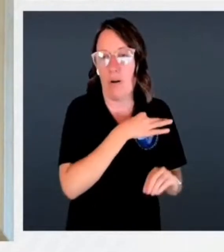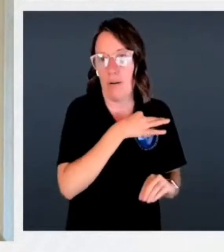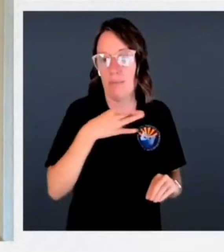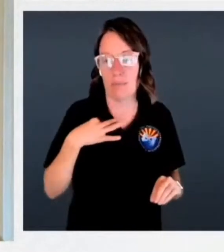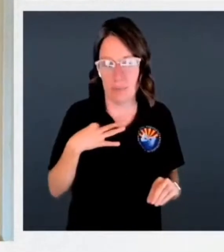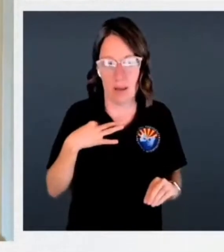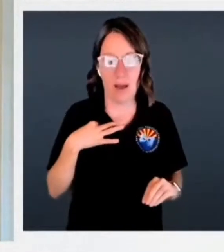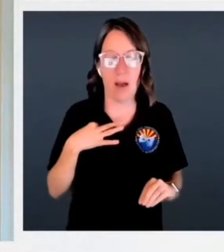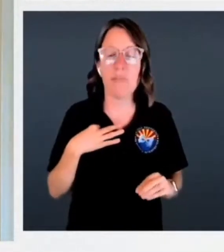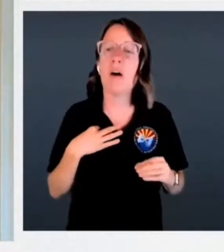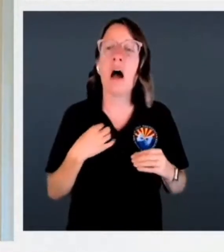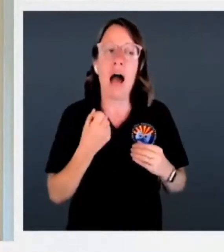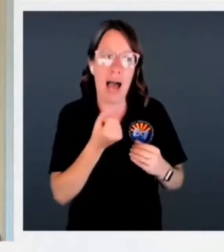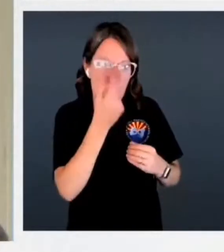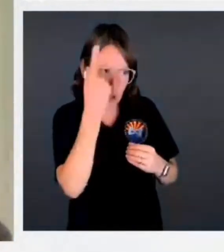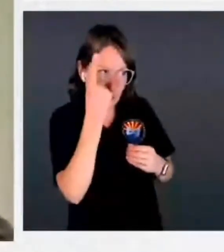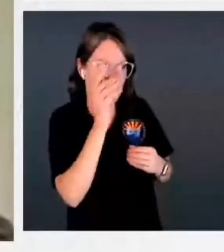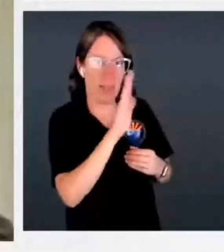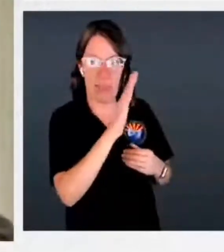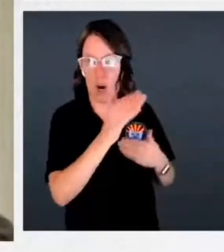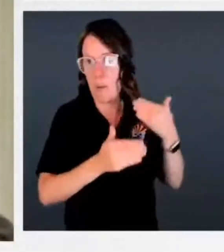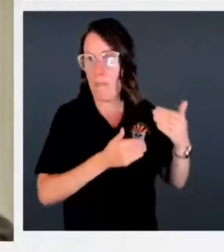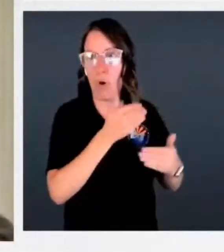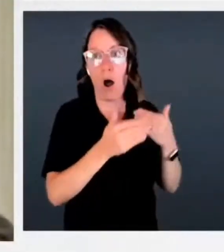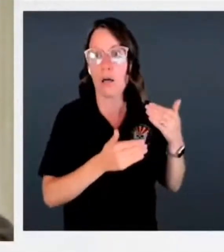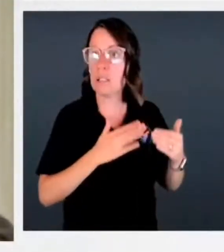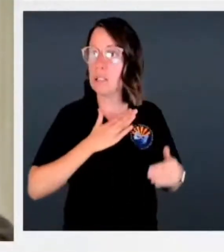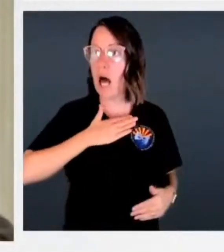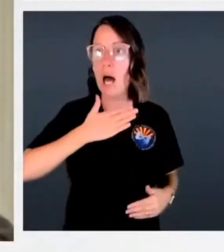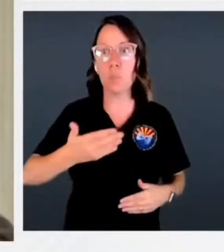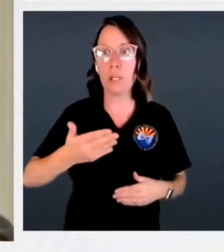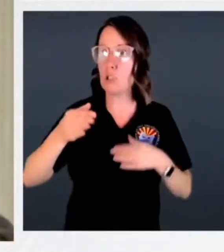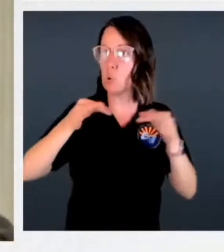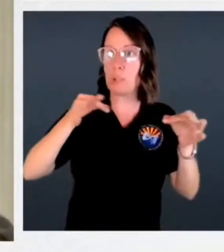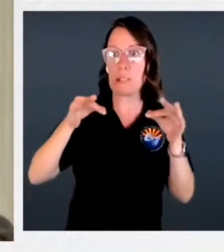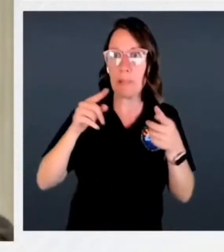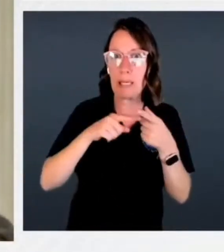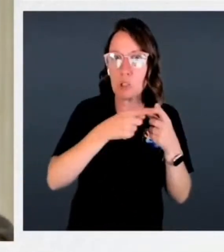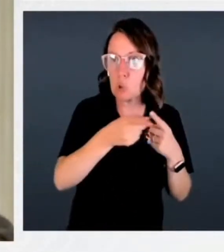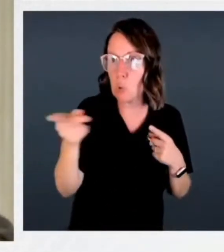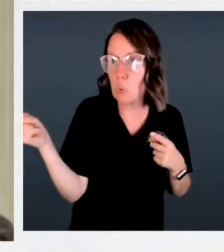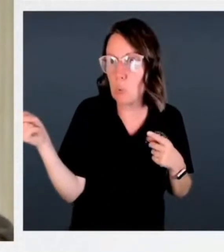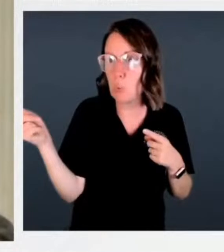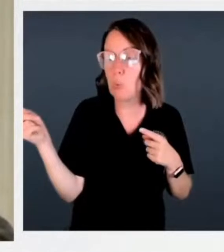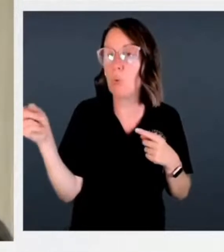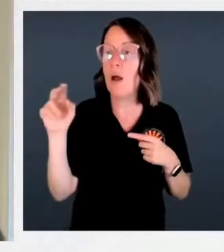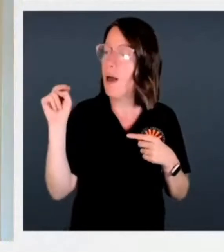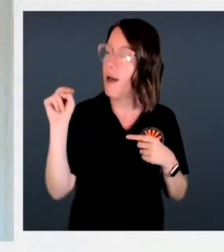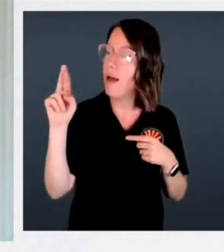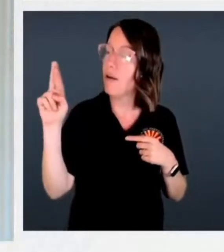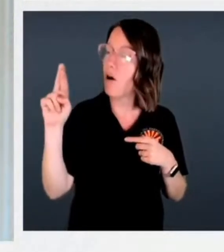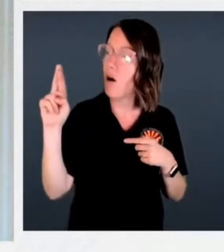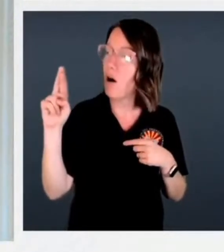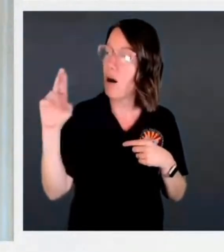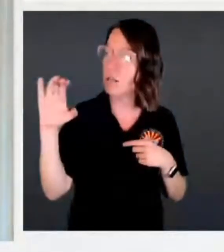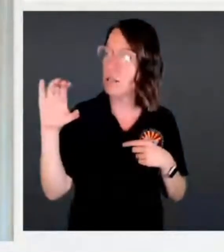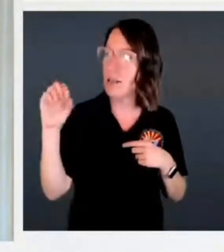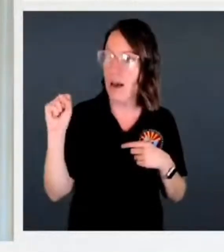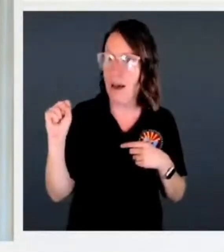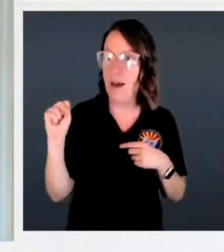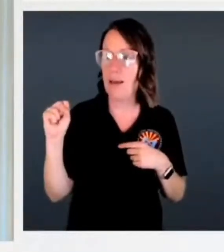process, and I am willing to speak to anyone here that wants to know more about EQIP and NRCS and getting funding for